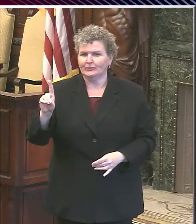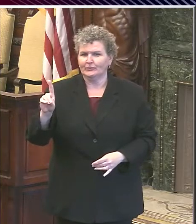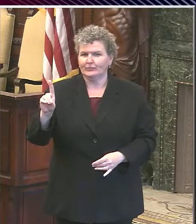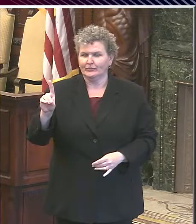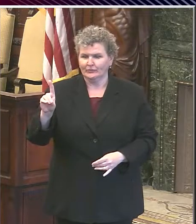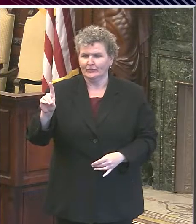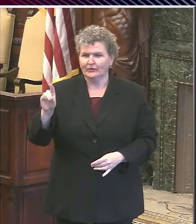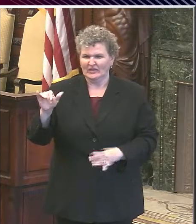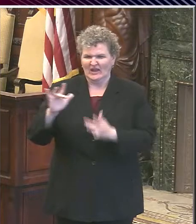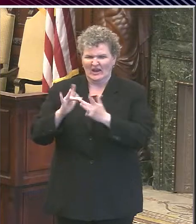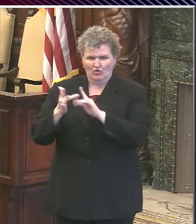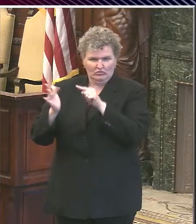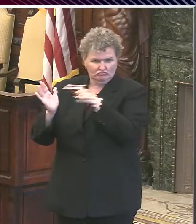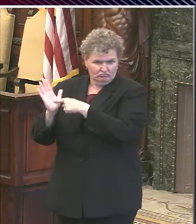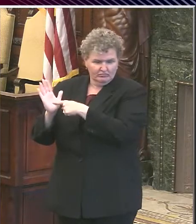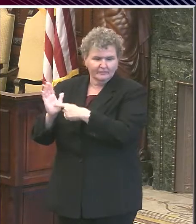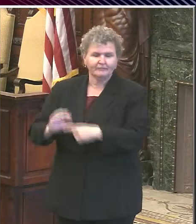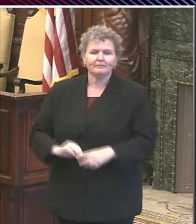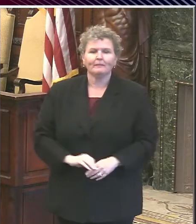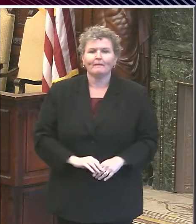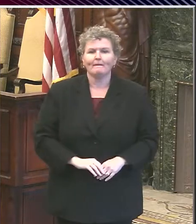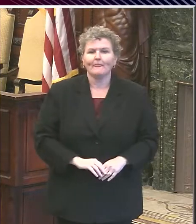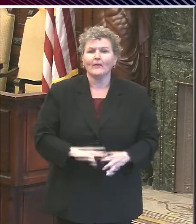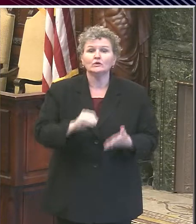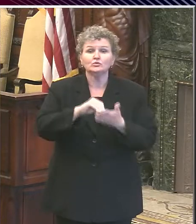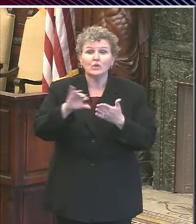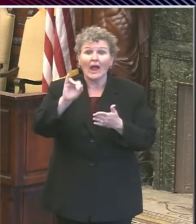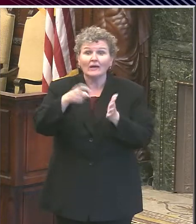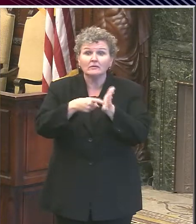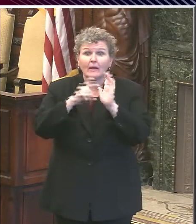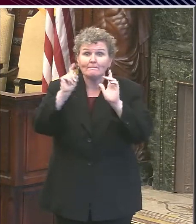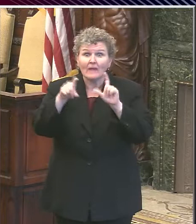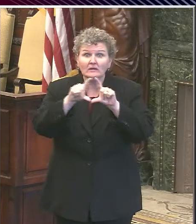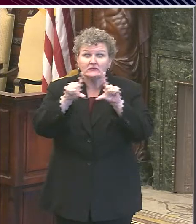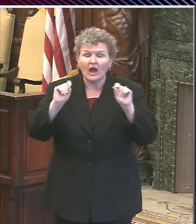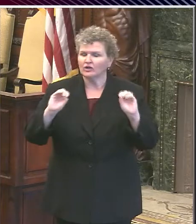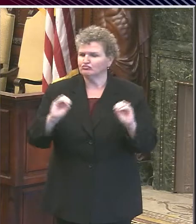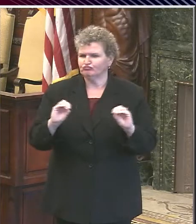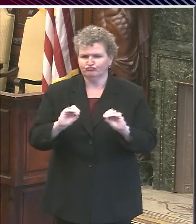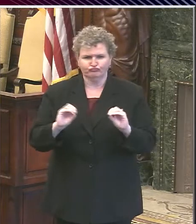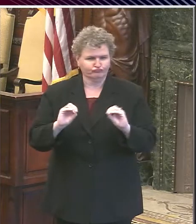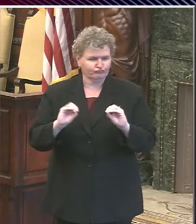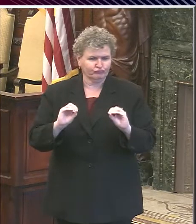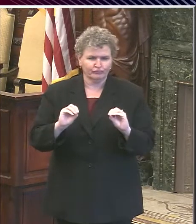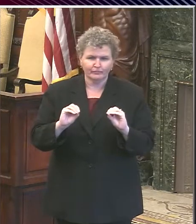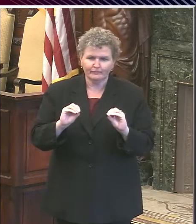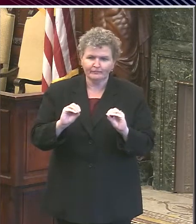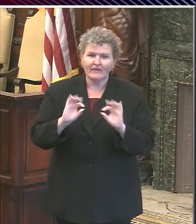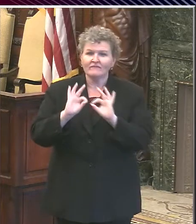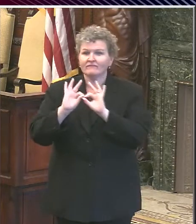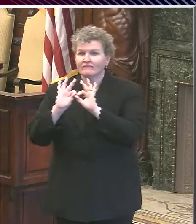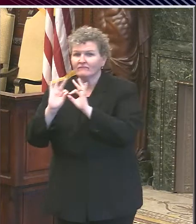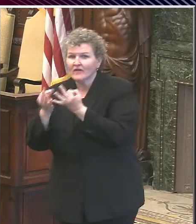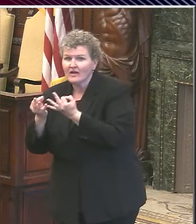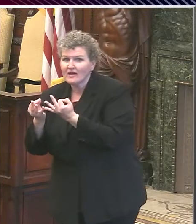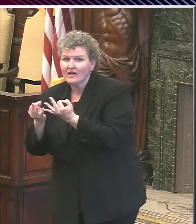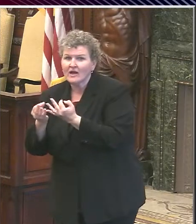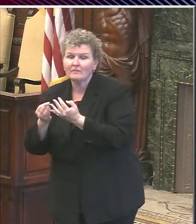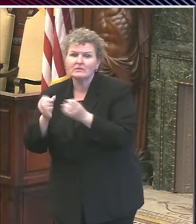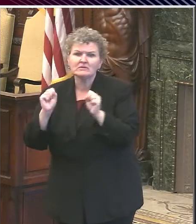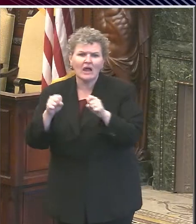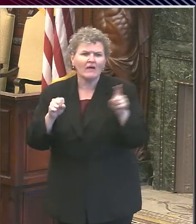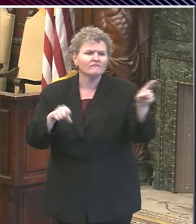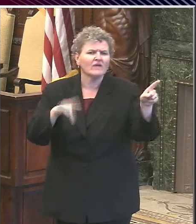phila.gov/food. Again, also student ID numbers will not be required, and families can find, as I said, the meal sites